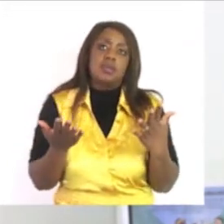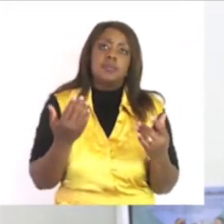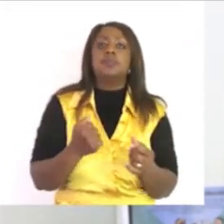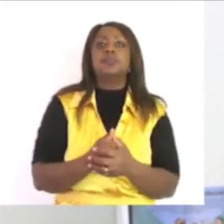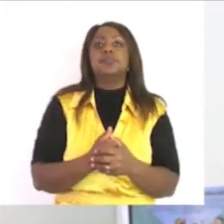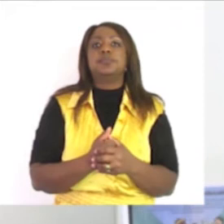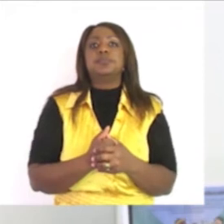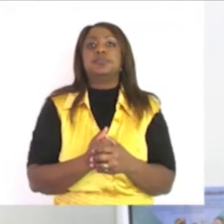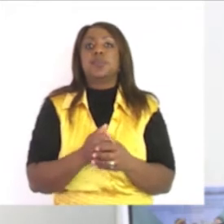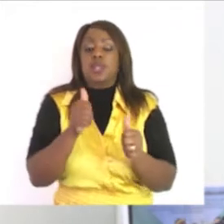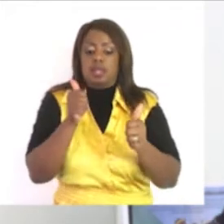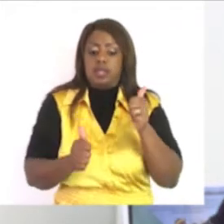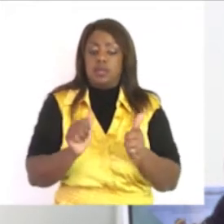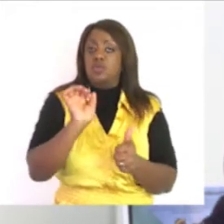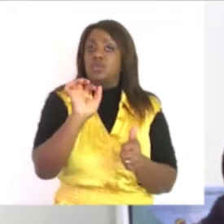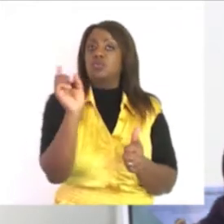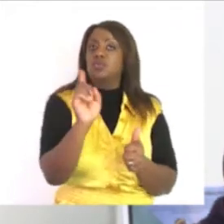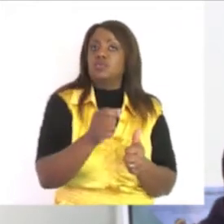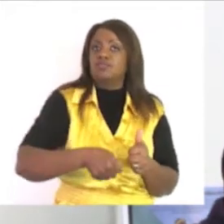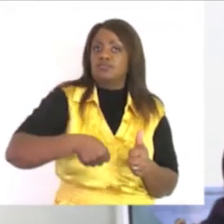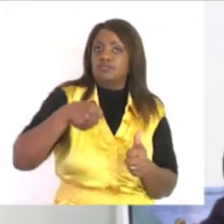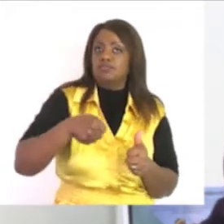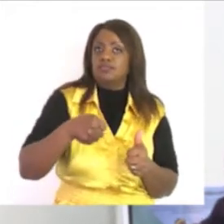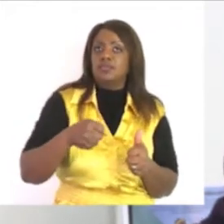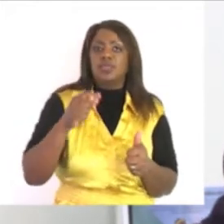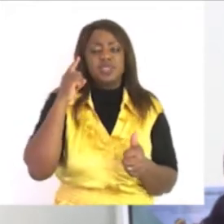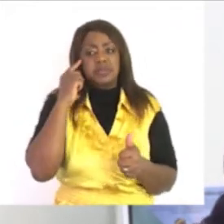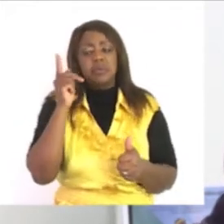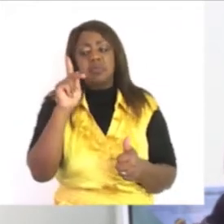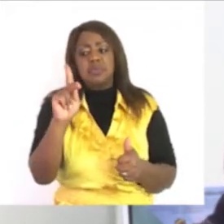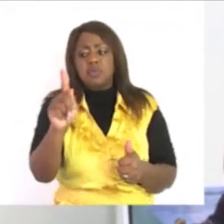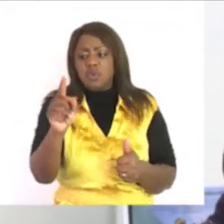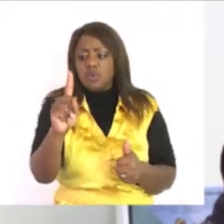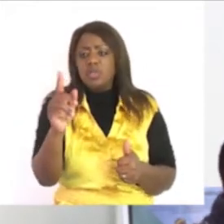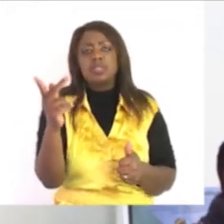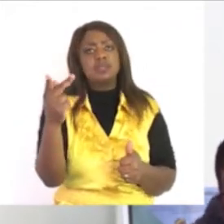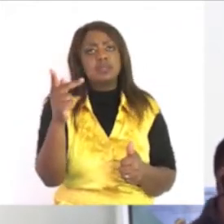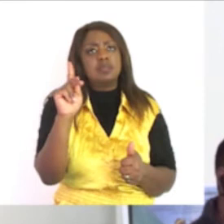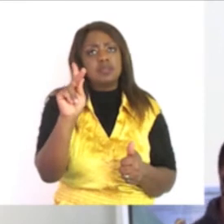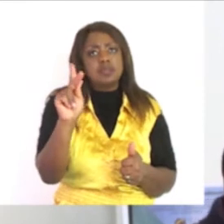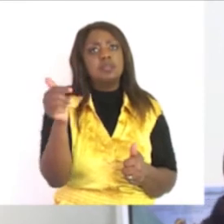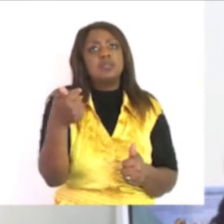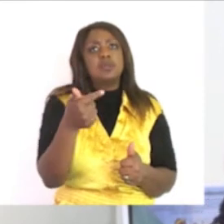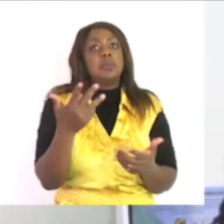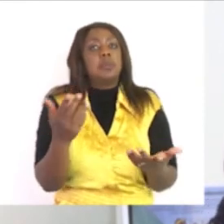What could be the estimate of that? Maybe 1 kg, 2 kg, 10?